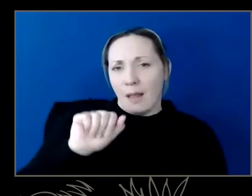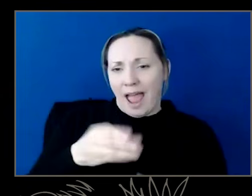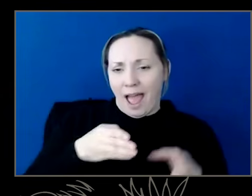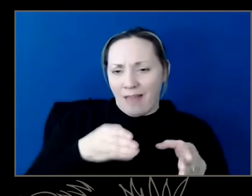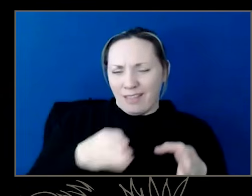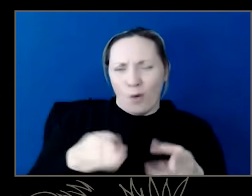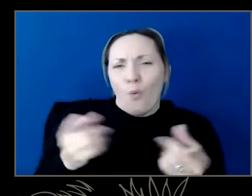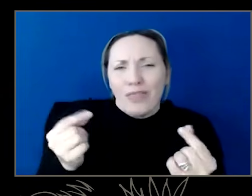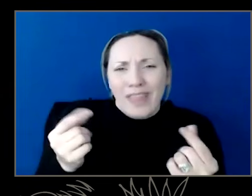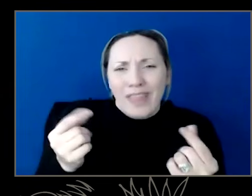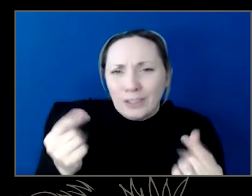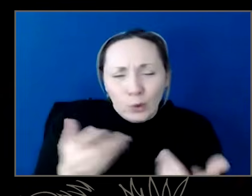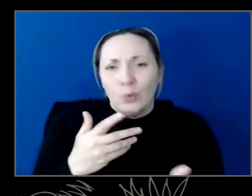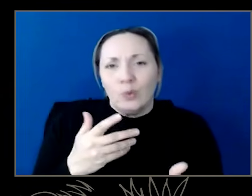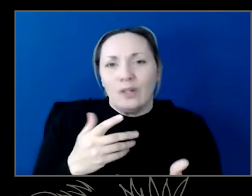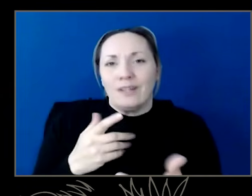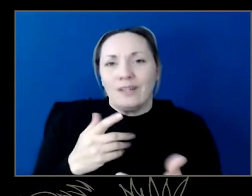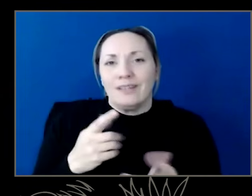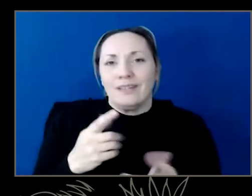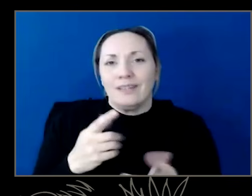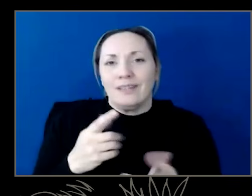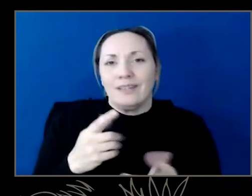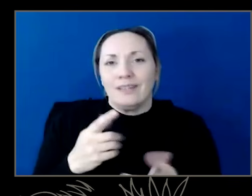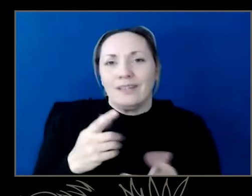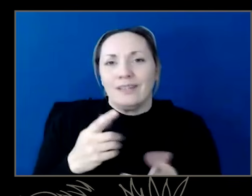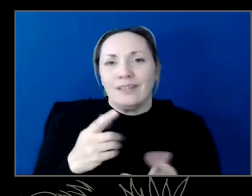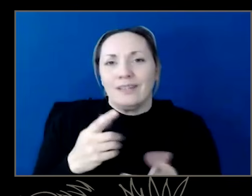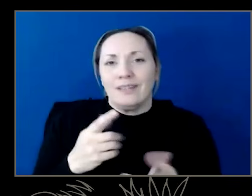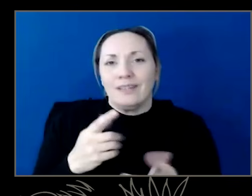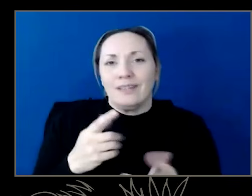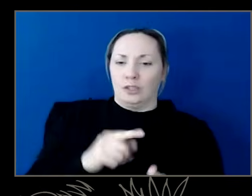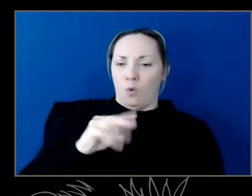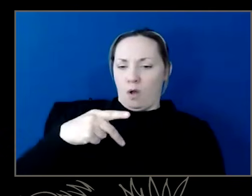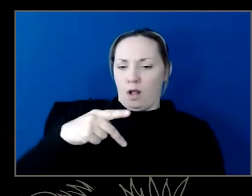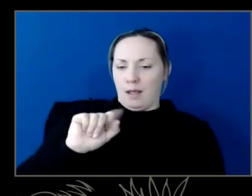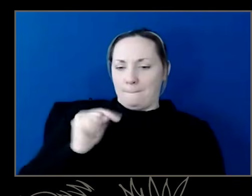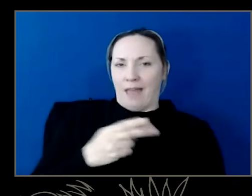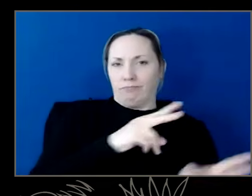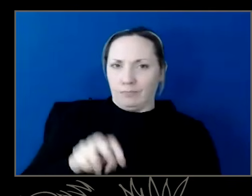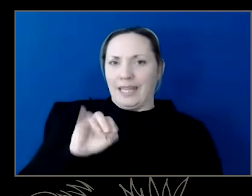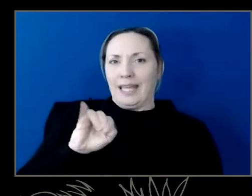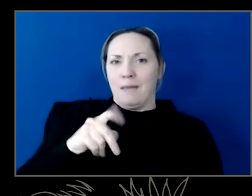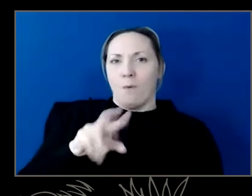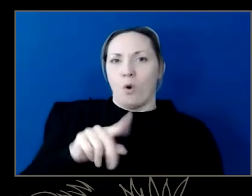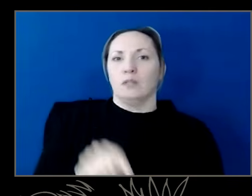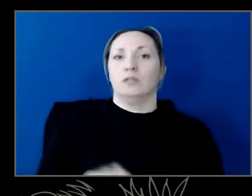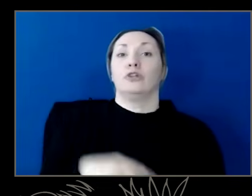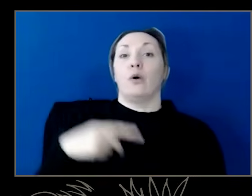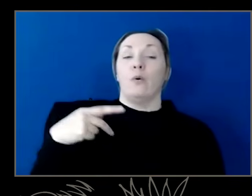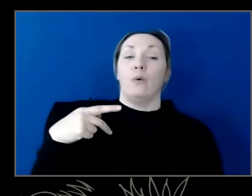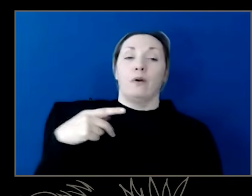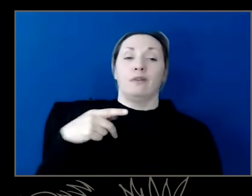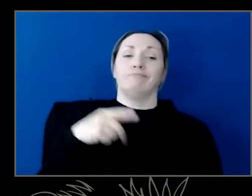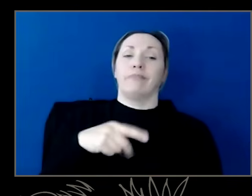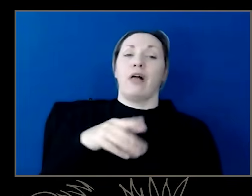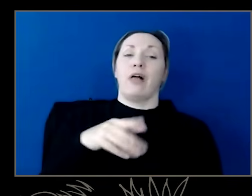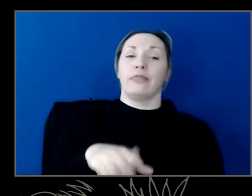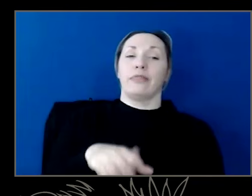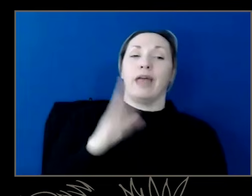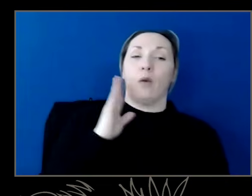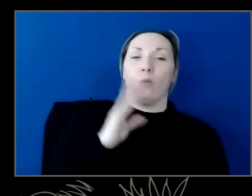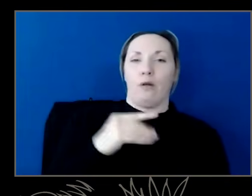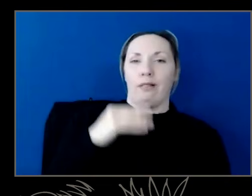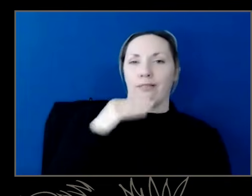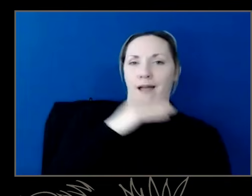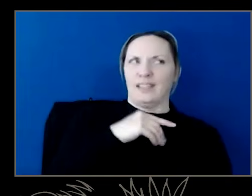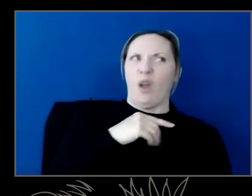map back to an actual path import. So TypeScript would lie to us and say, yes, we are importing this from node